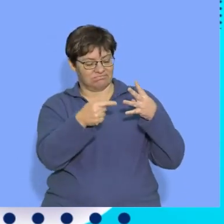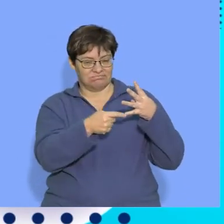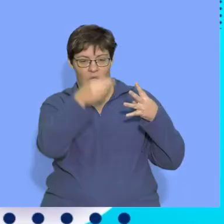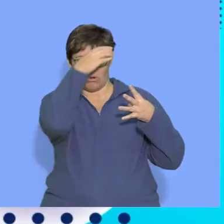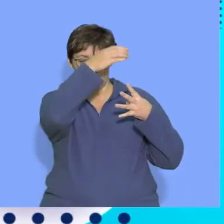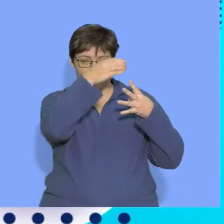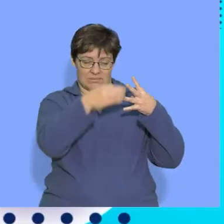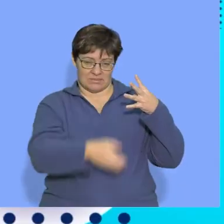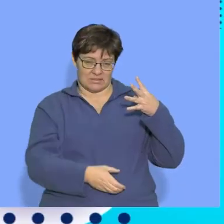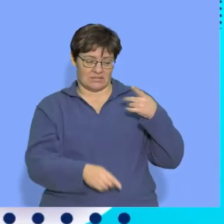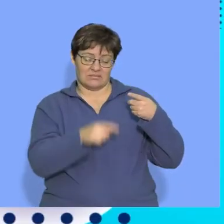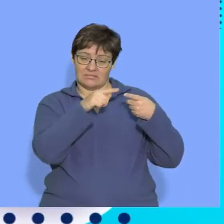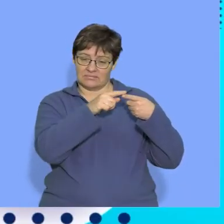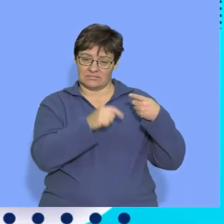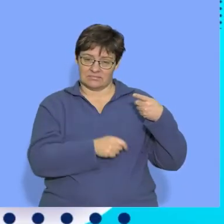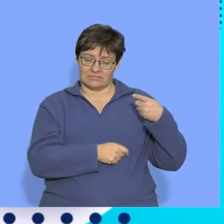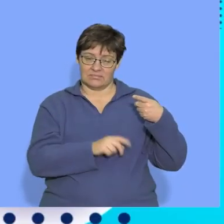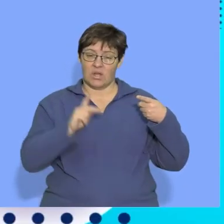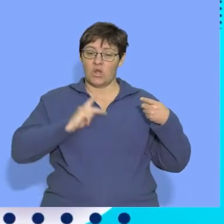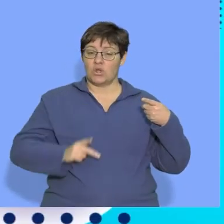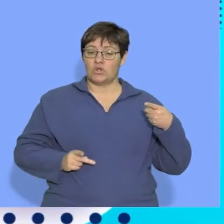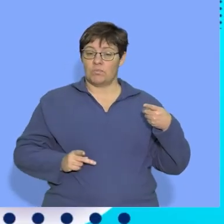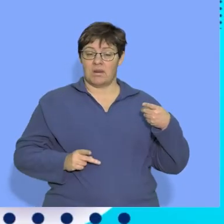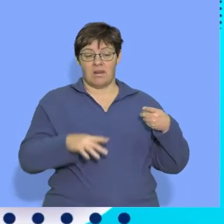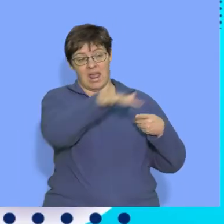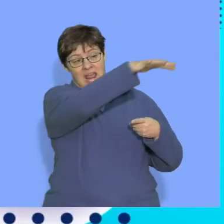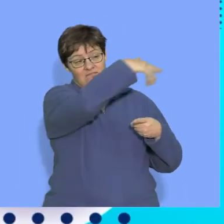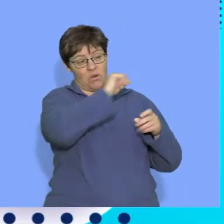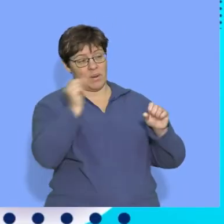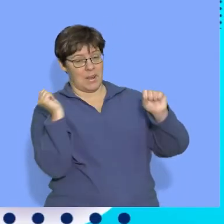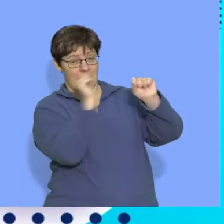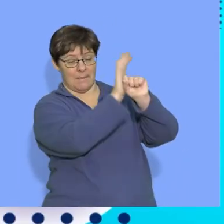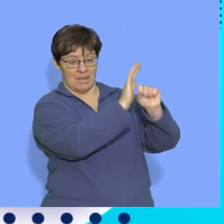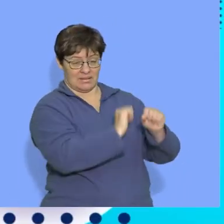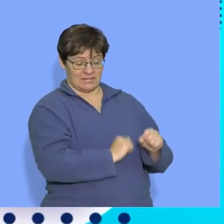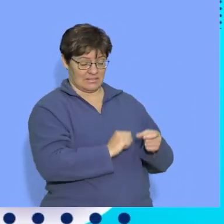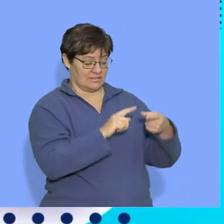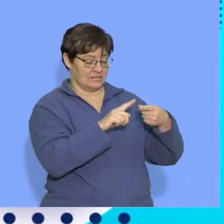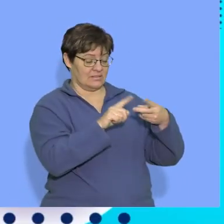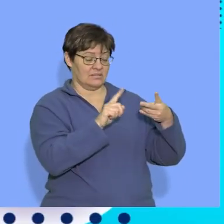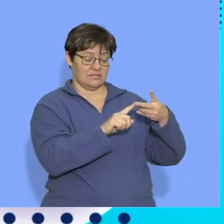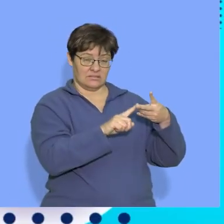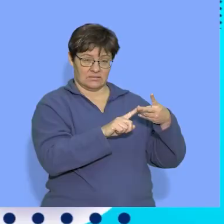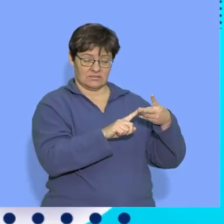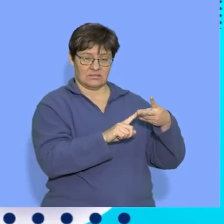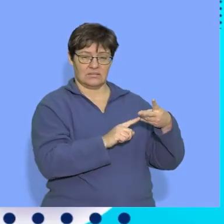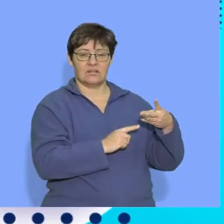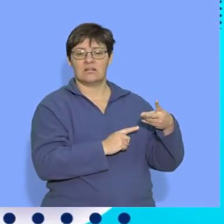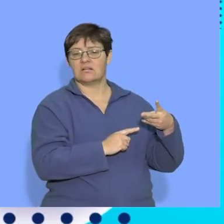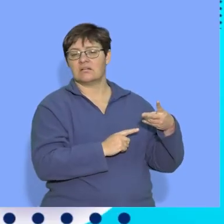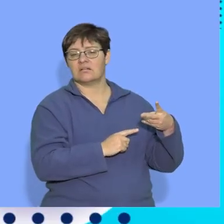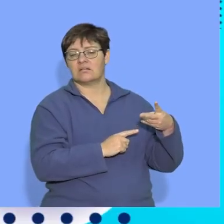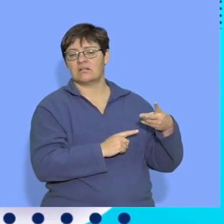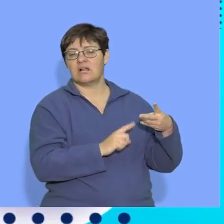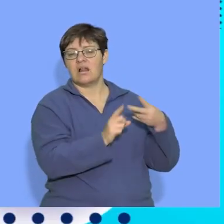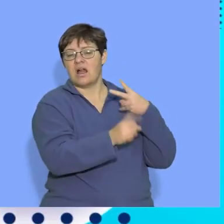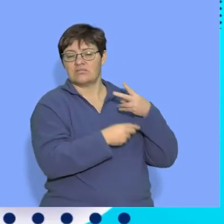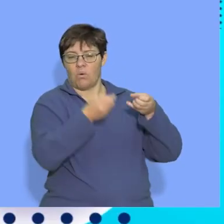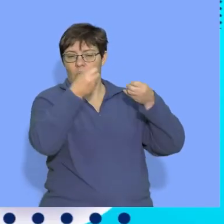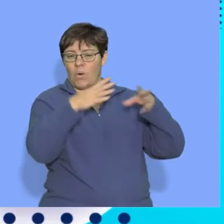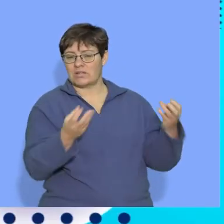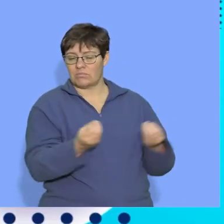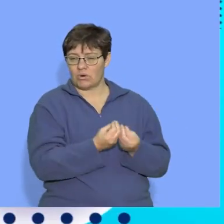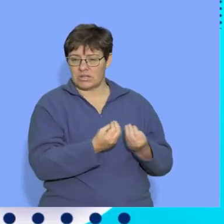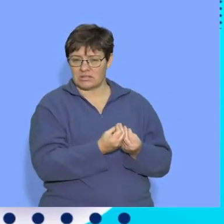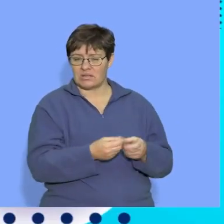looked at human impact on the environment in terms of the atmosphere. We looked at, finally in the last segment, we've looked at waste products. We've also